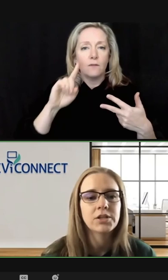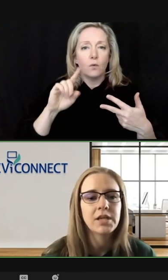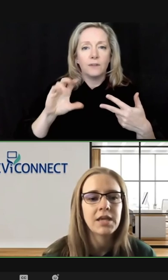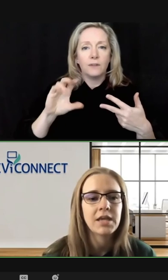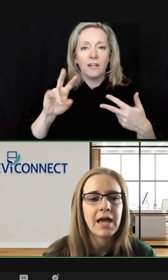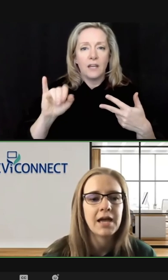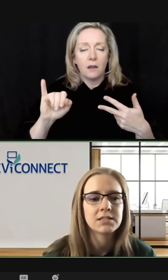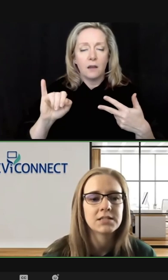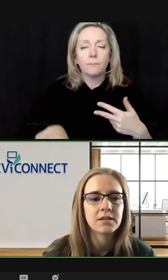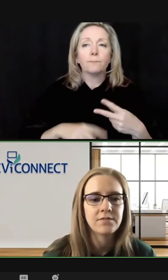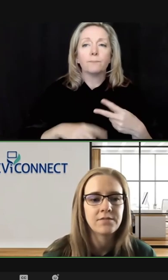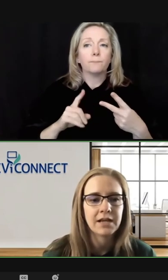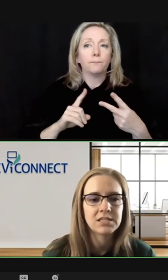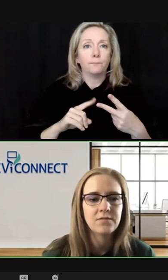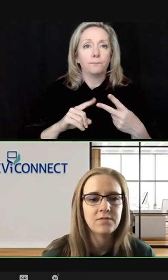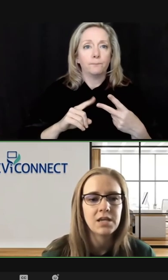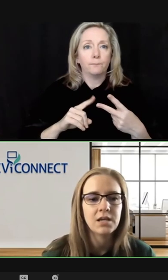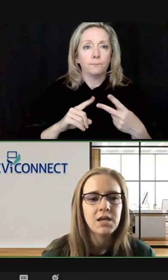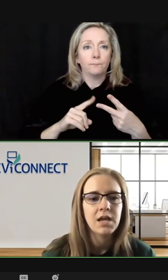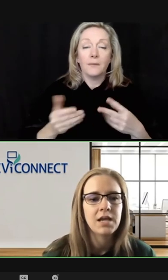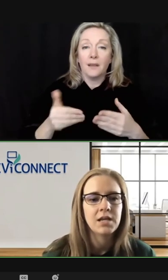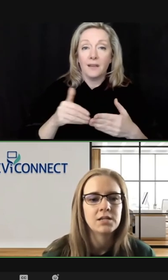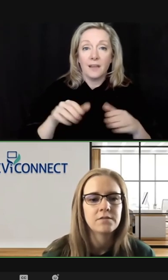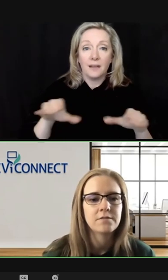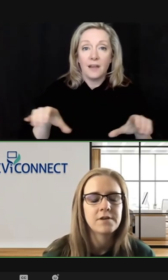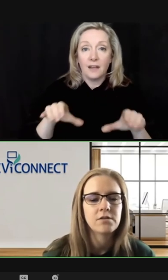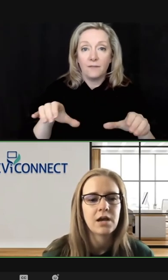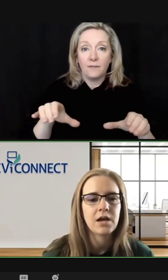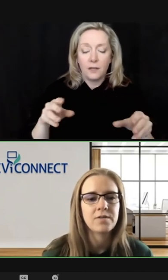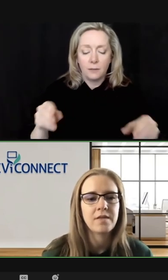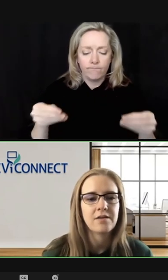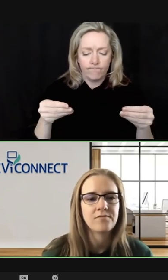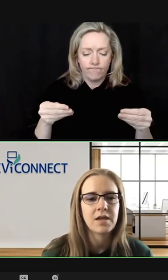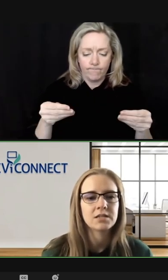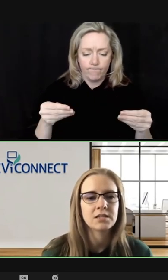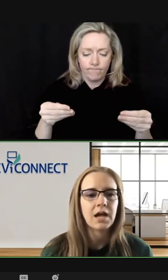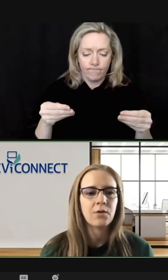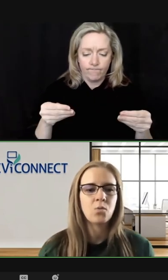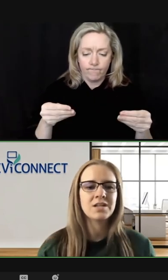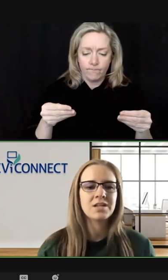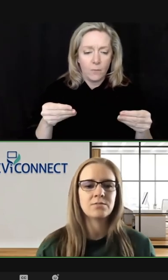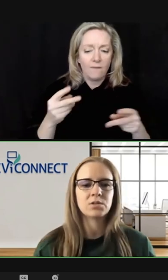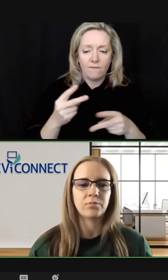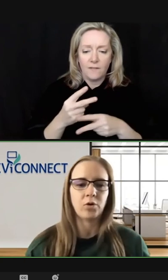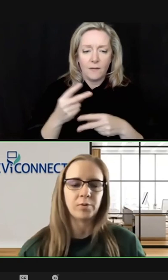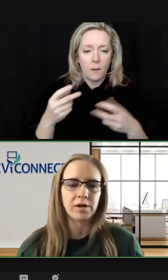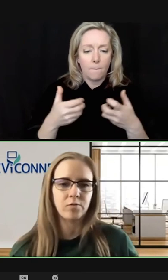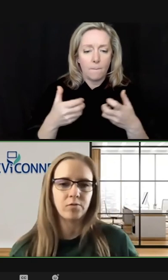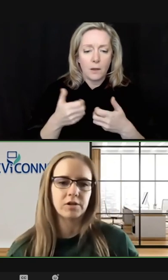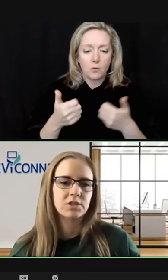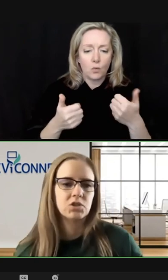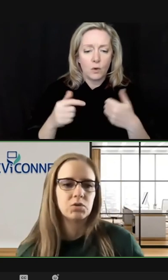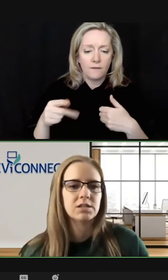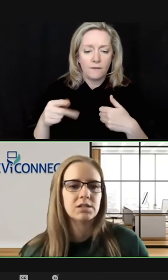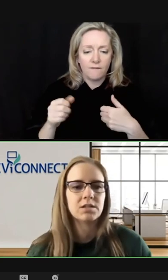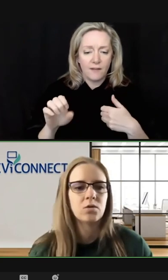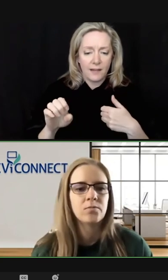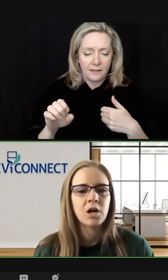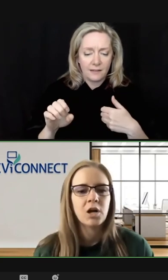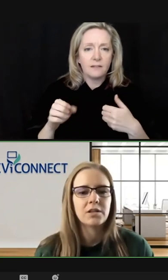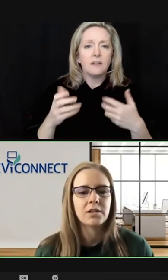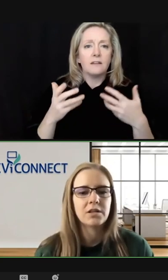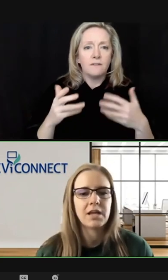is looking at the given activity and figuring out within that phase, what is it most appropriate for a